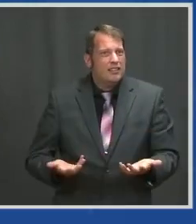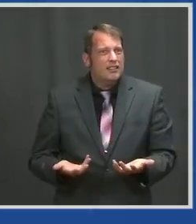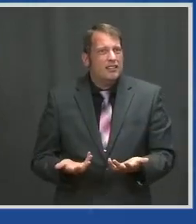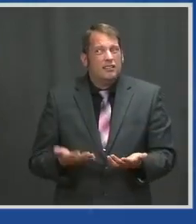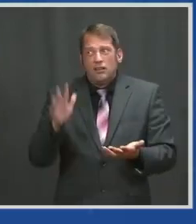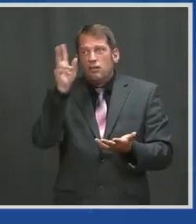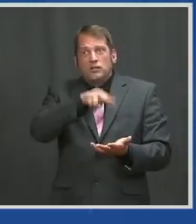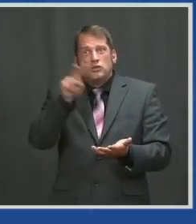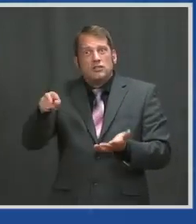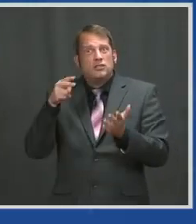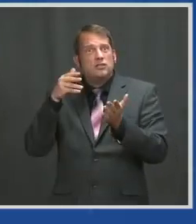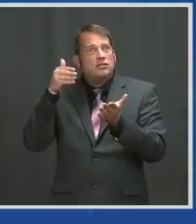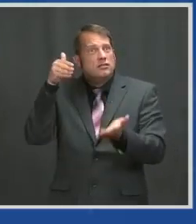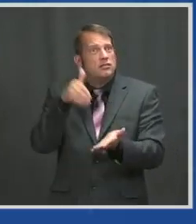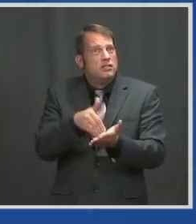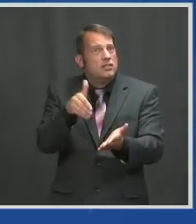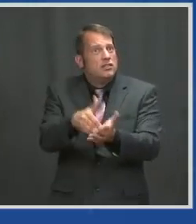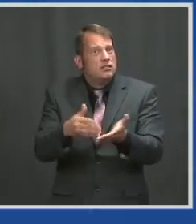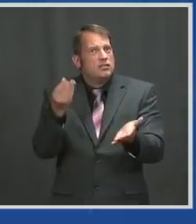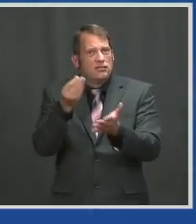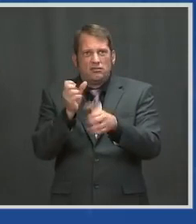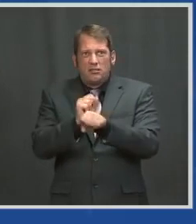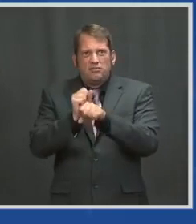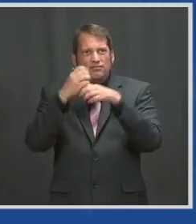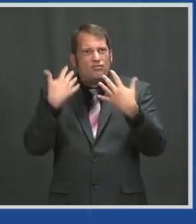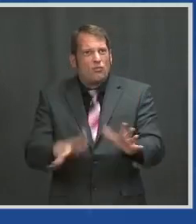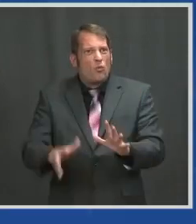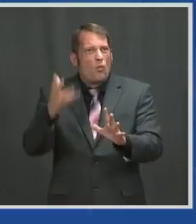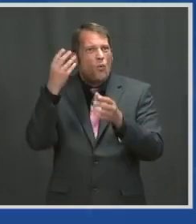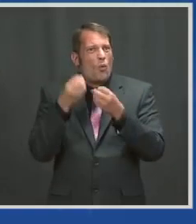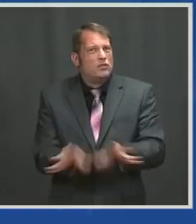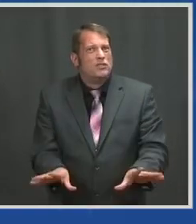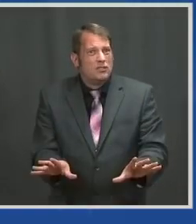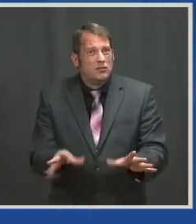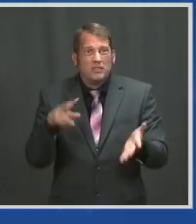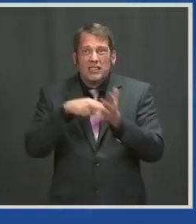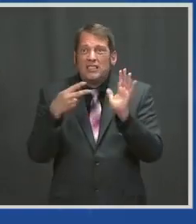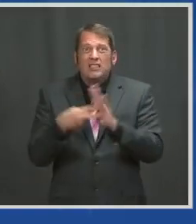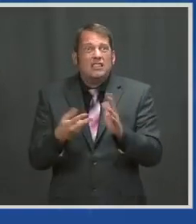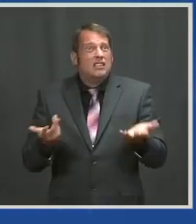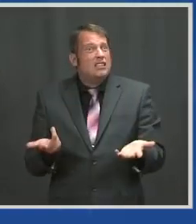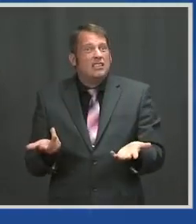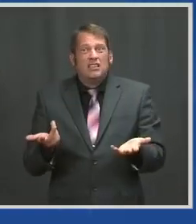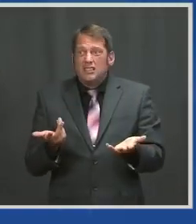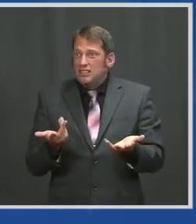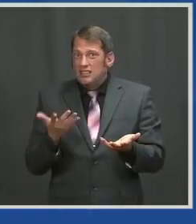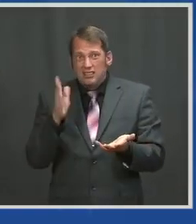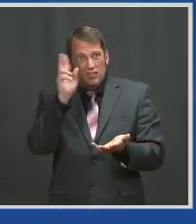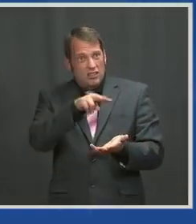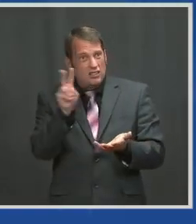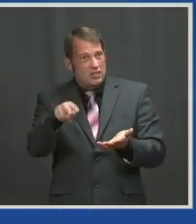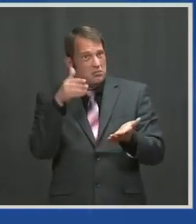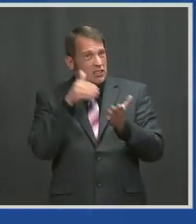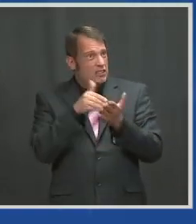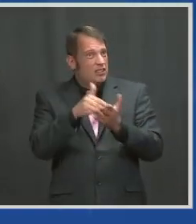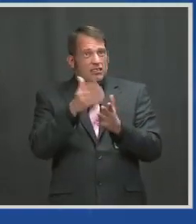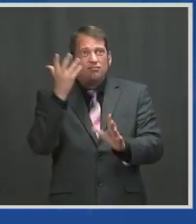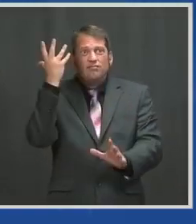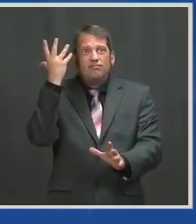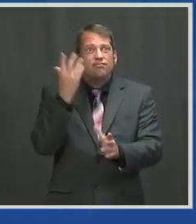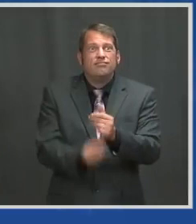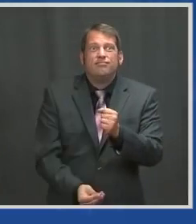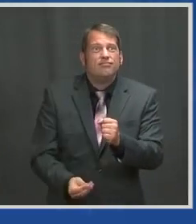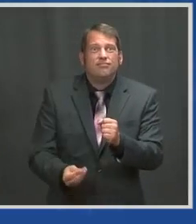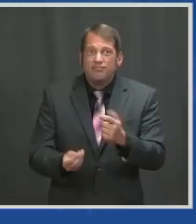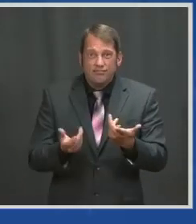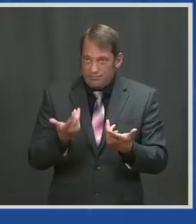us 22 million jobs. When we came in, we inherited a year of profound economic crisis